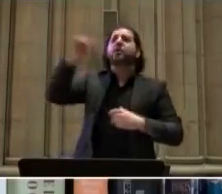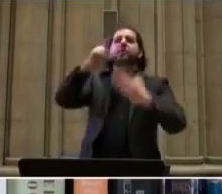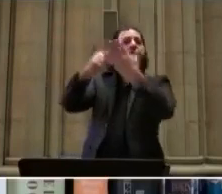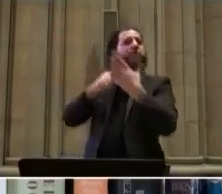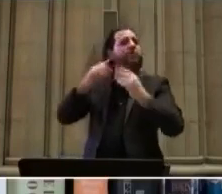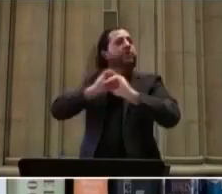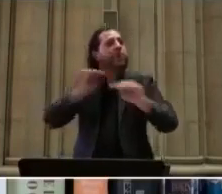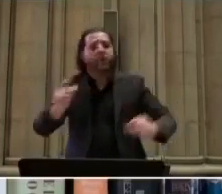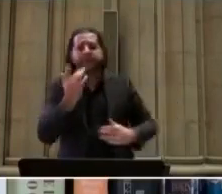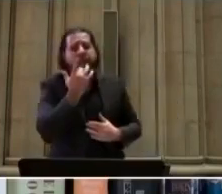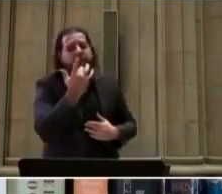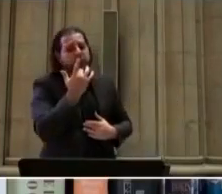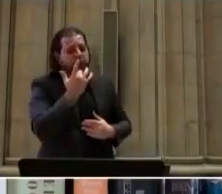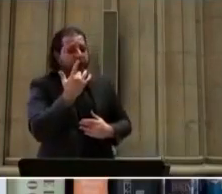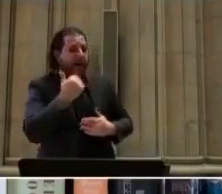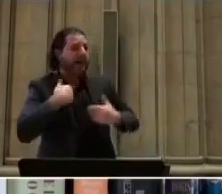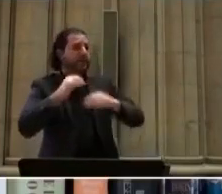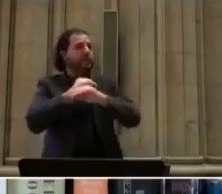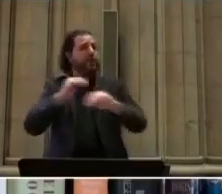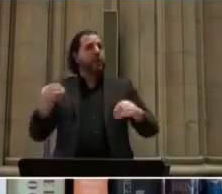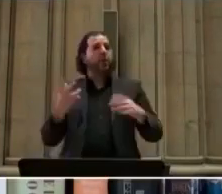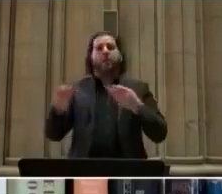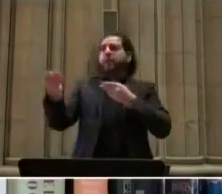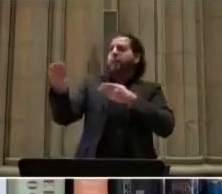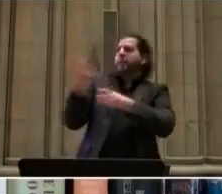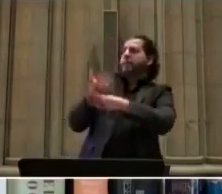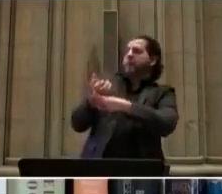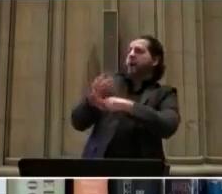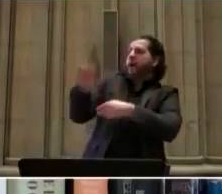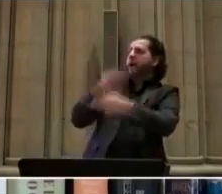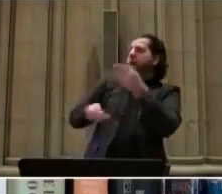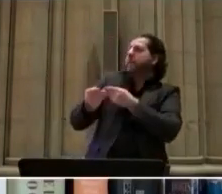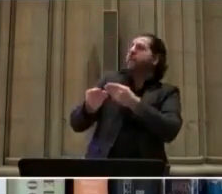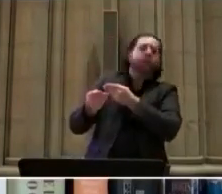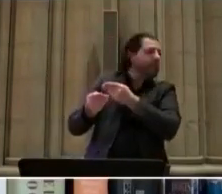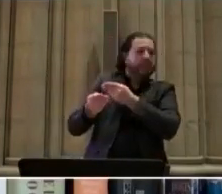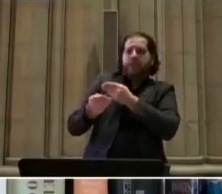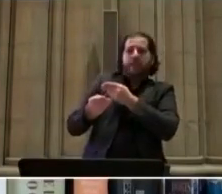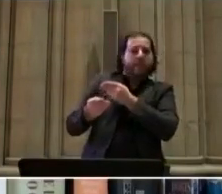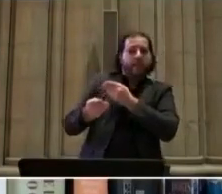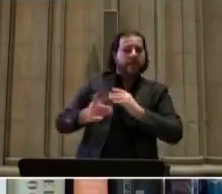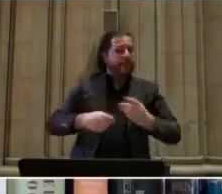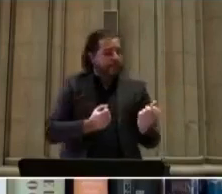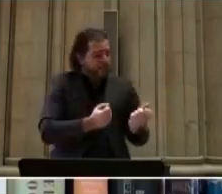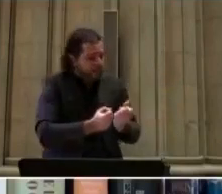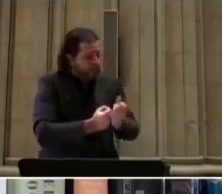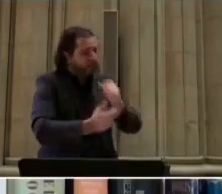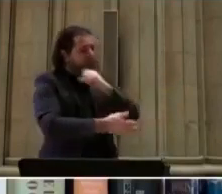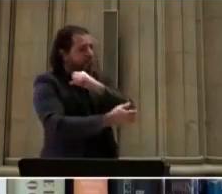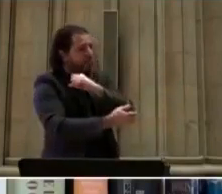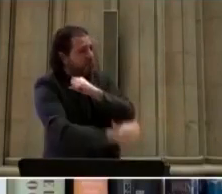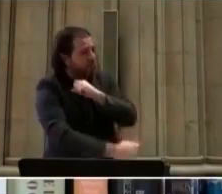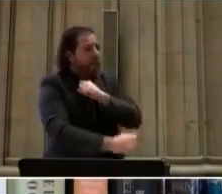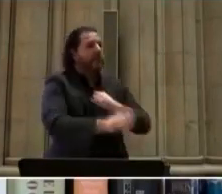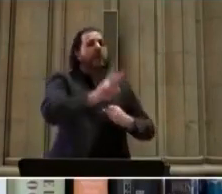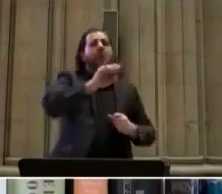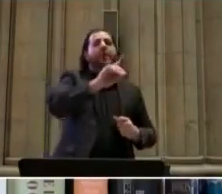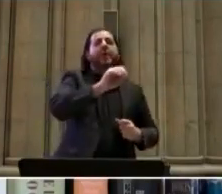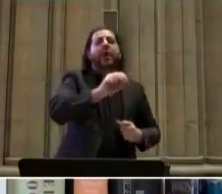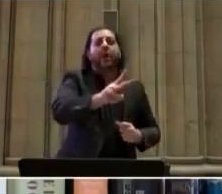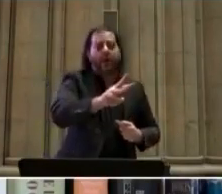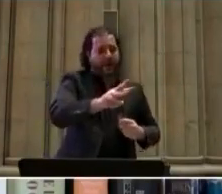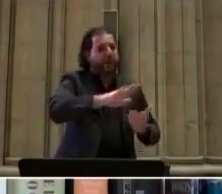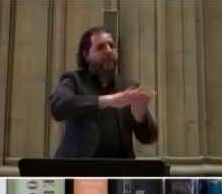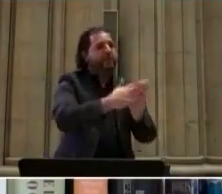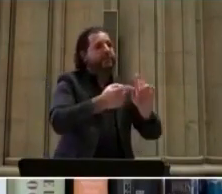no favor and takes no bribe, but upholds the cause of the orphan and the widow, and befriends the